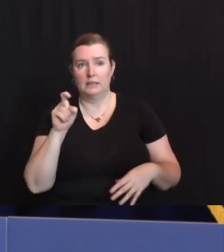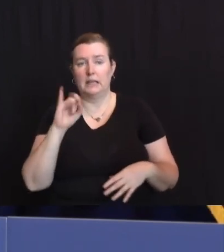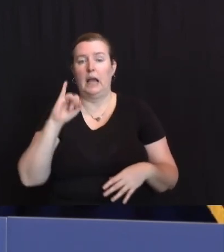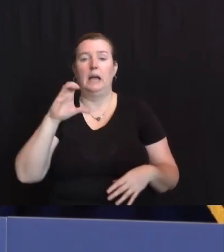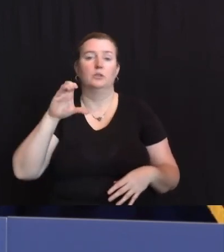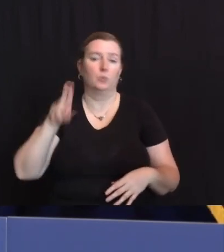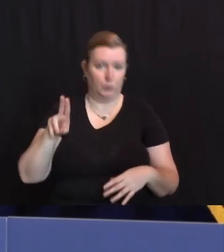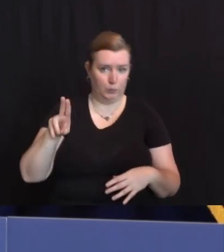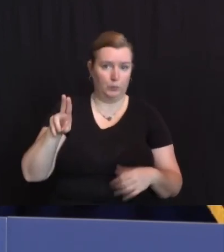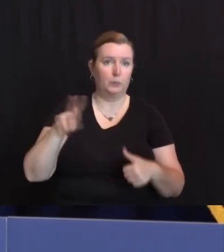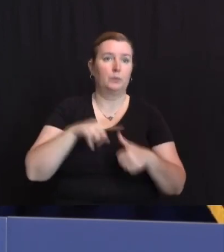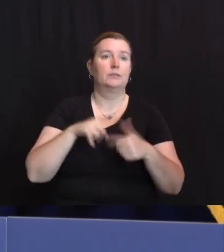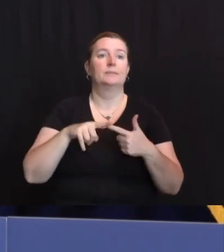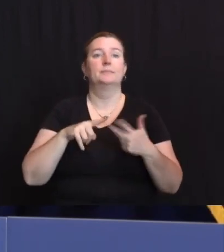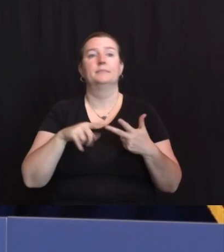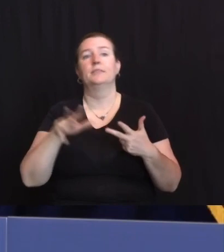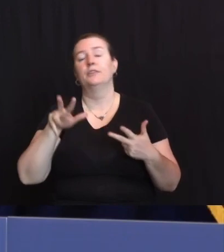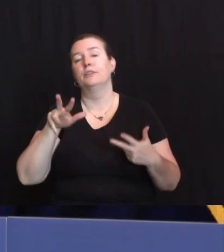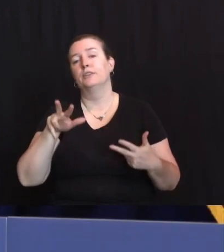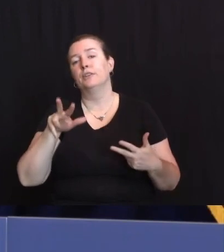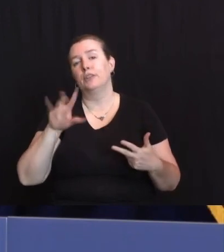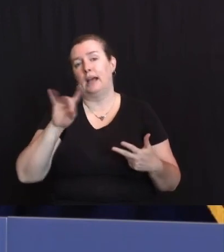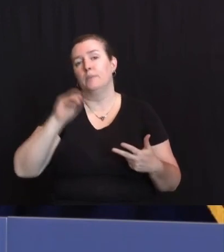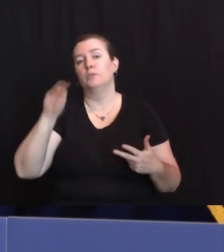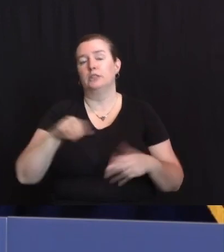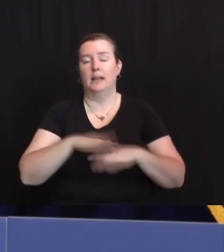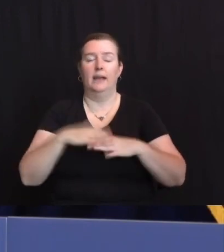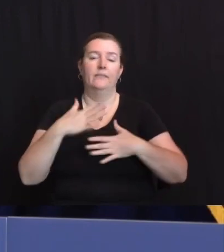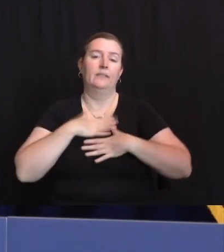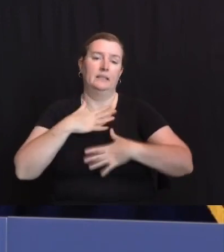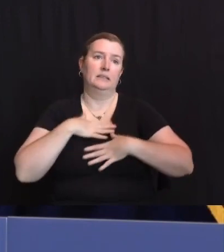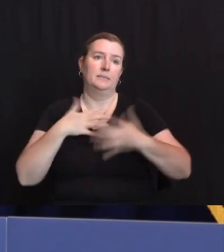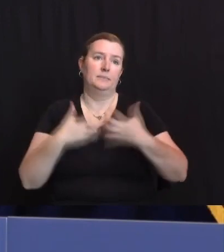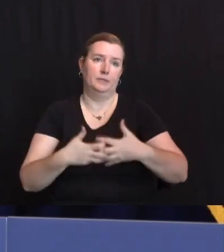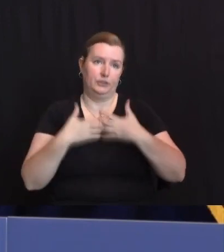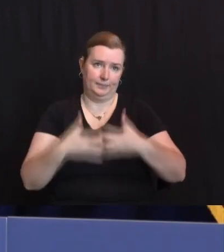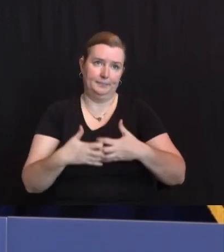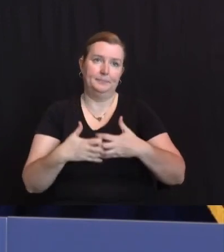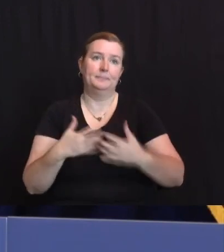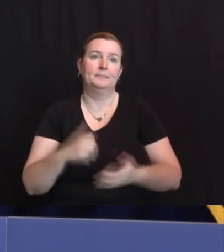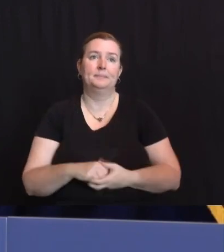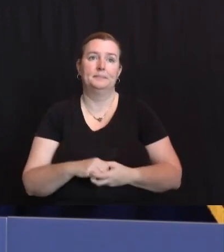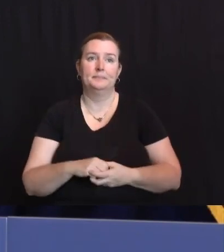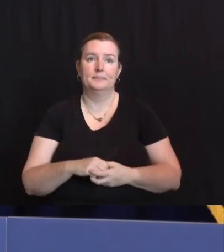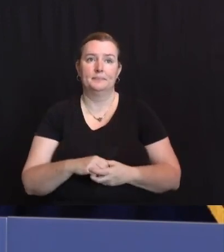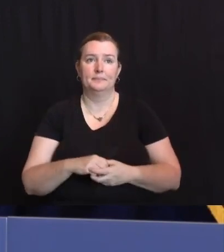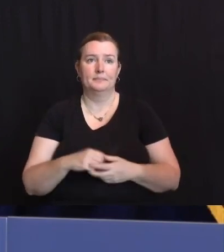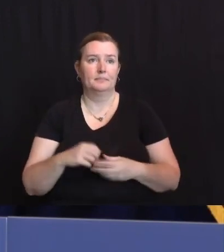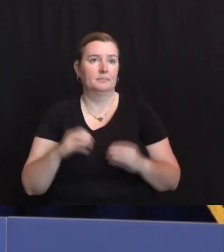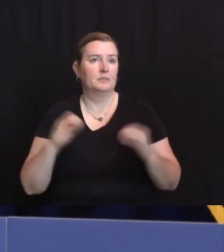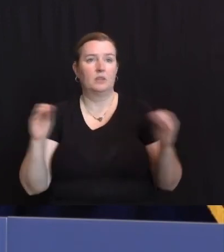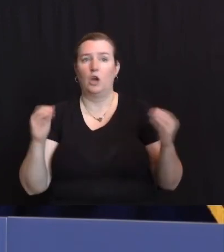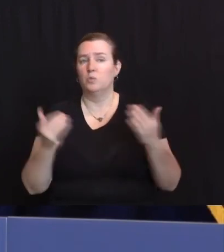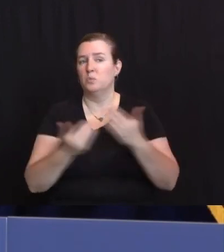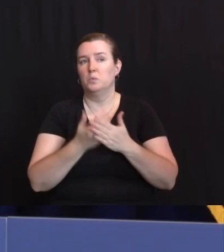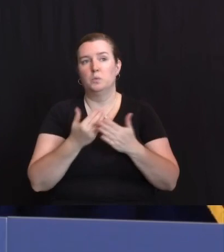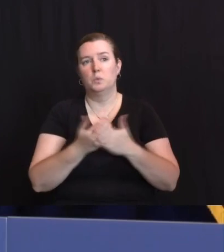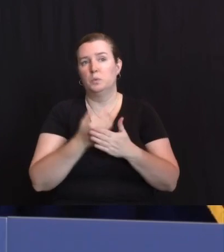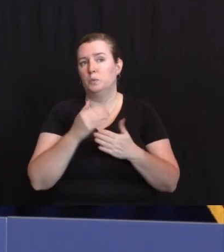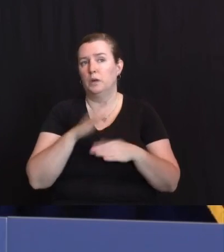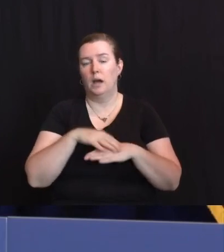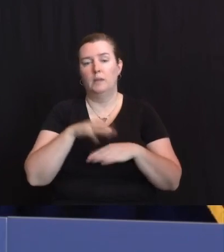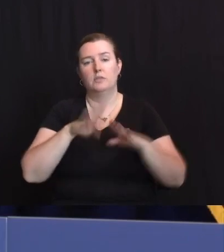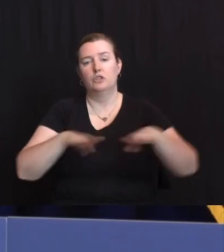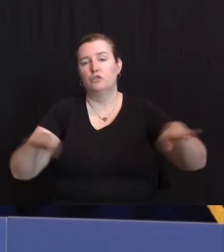38% of them on ventilators. Thankfully, there are no new reports of multisystem inflammatory